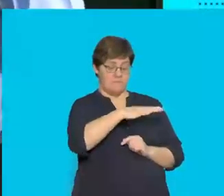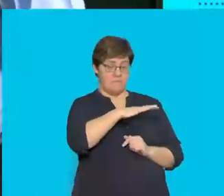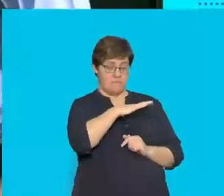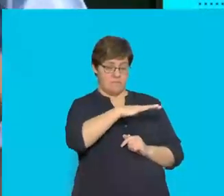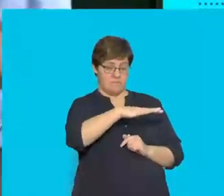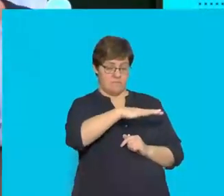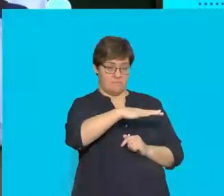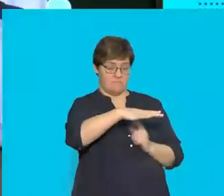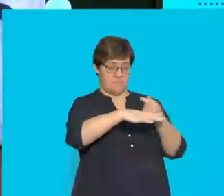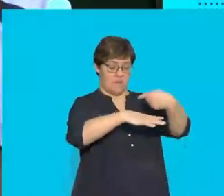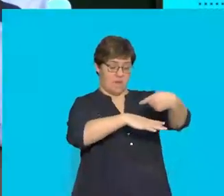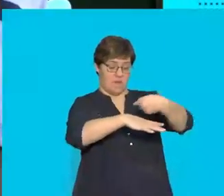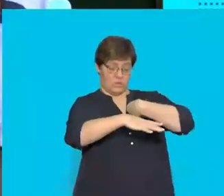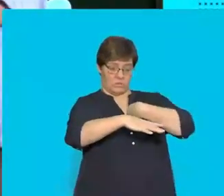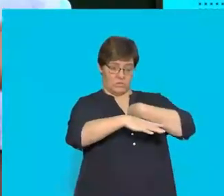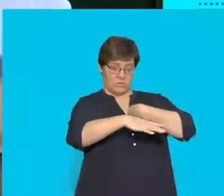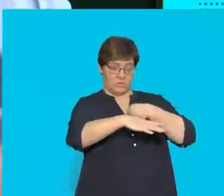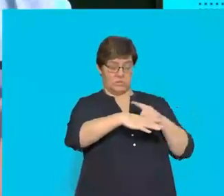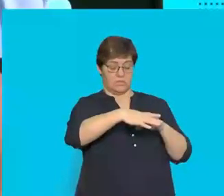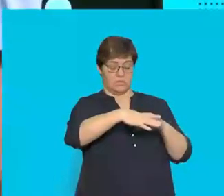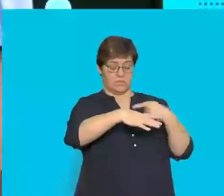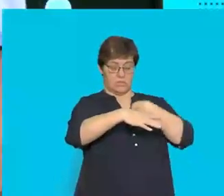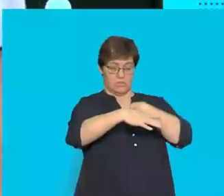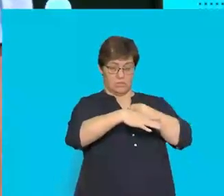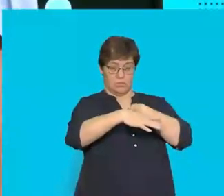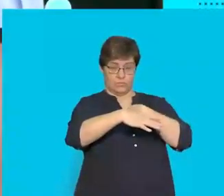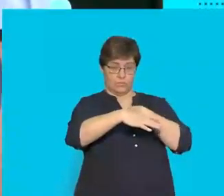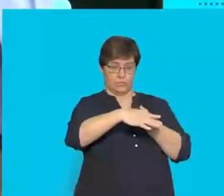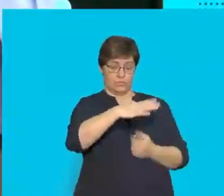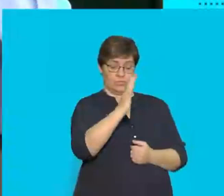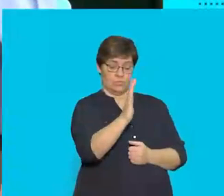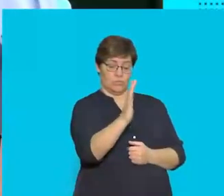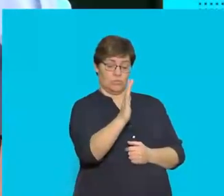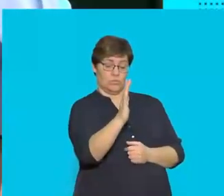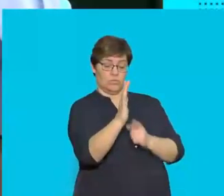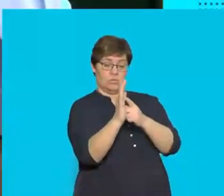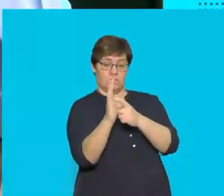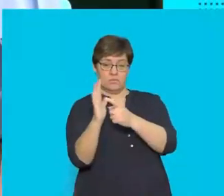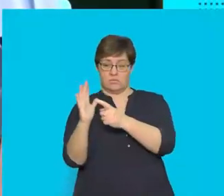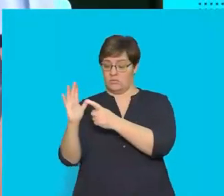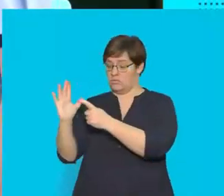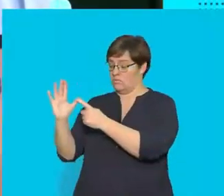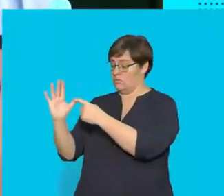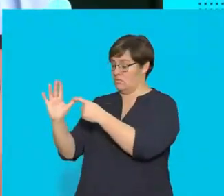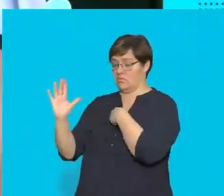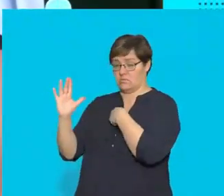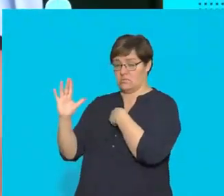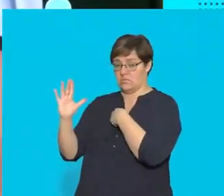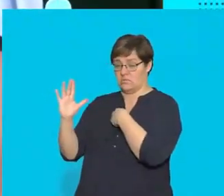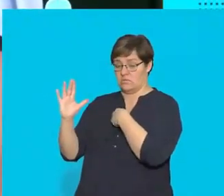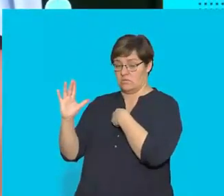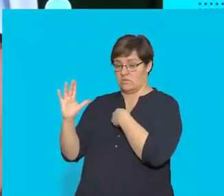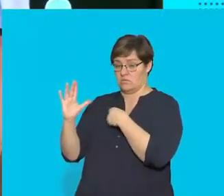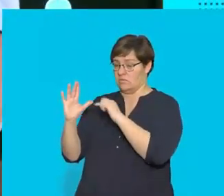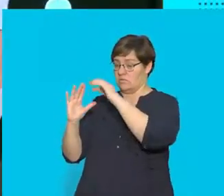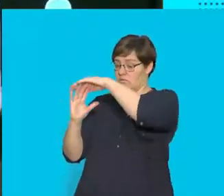current is coming out, the thumb must be pointing out of the board, over here like this. So in which direction will